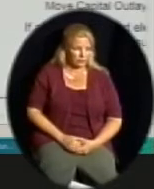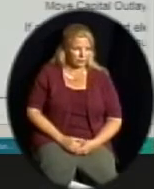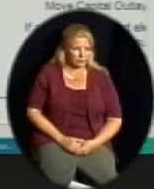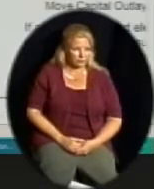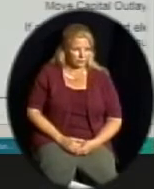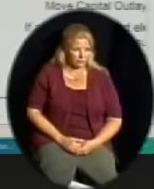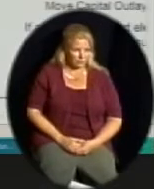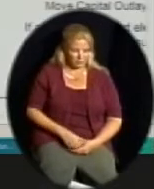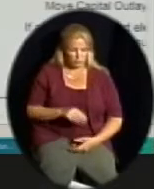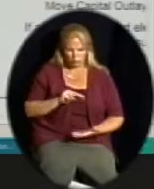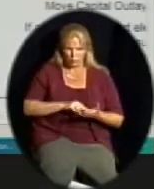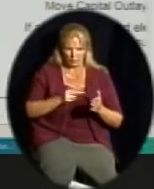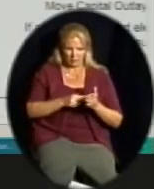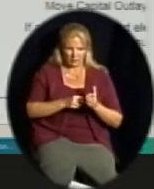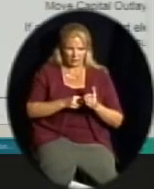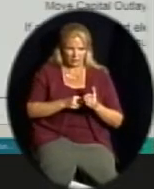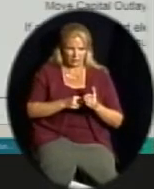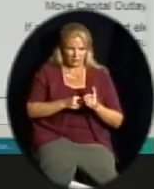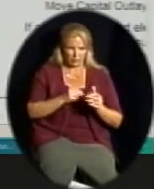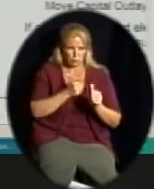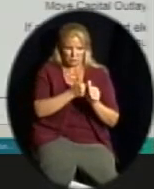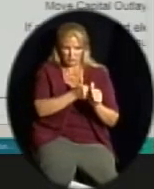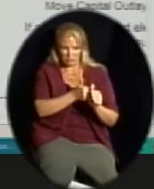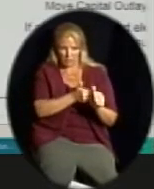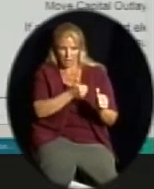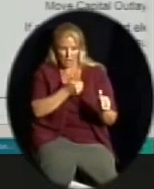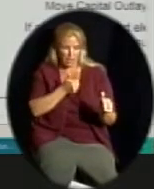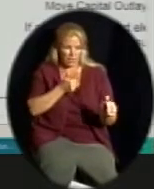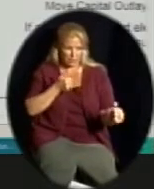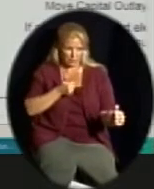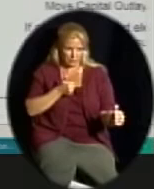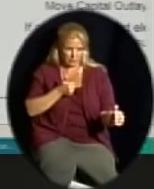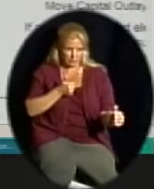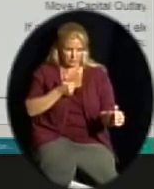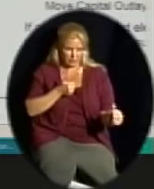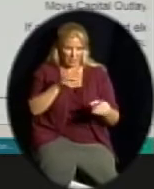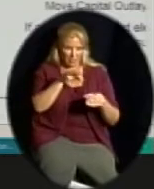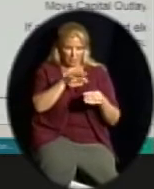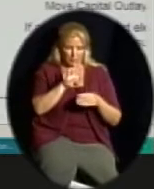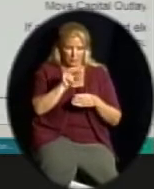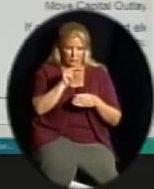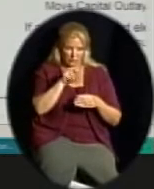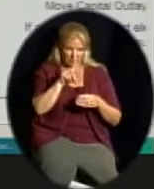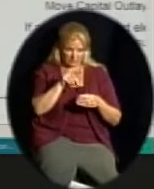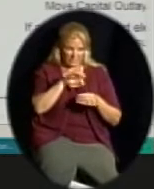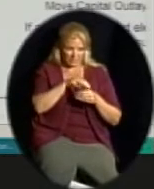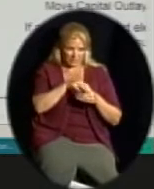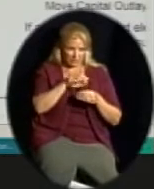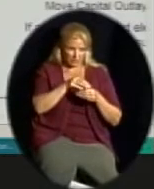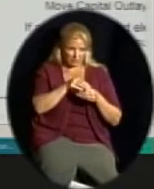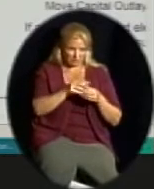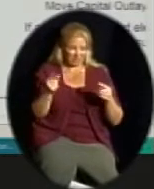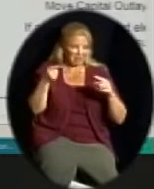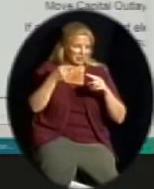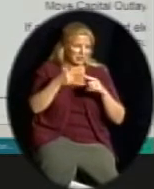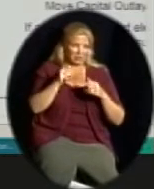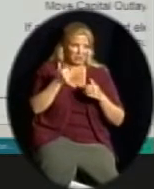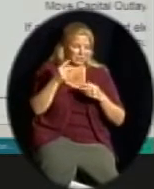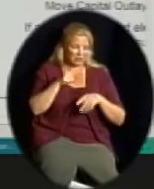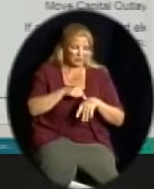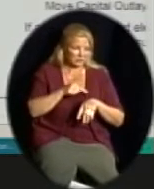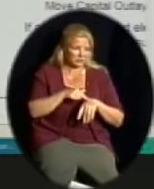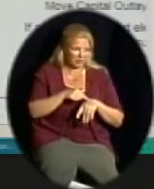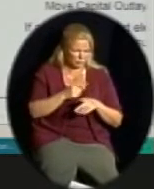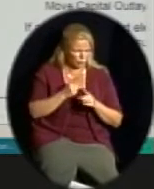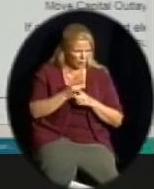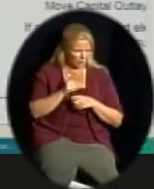to delay it, the bond election until a later time. So we put it in the next fiscal year. To make it